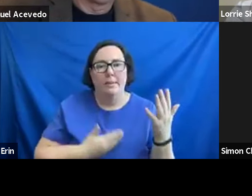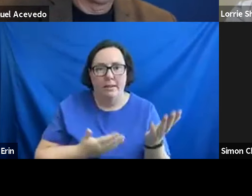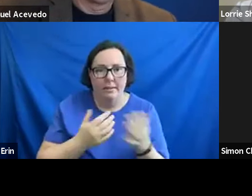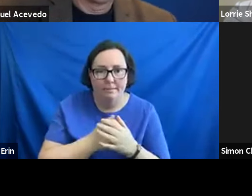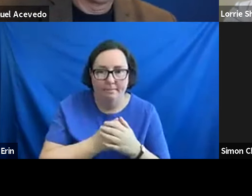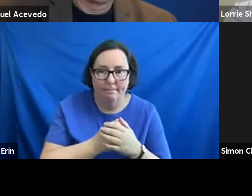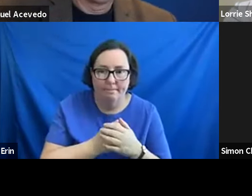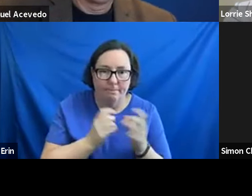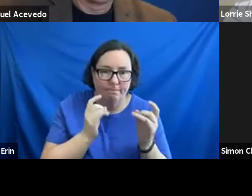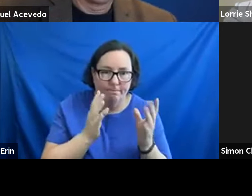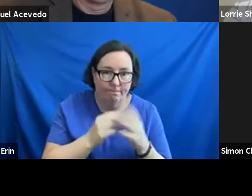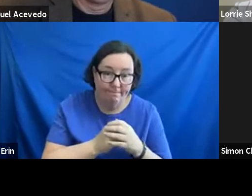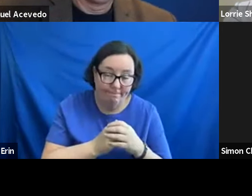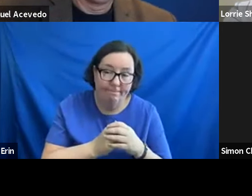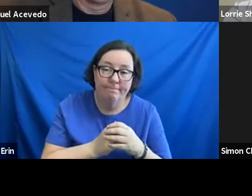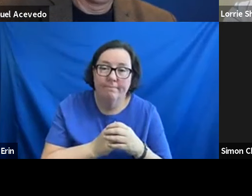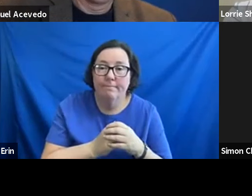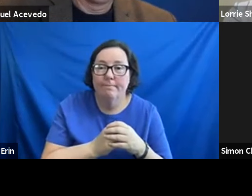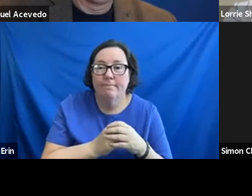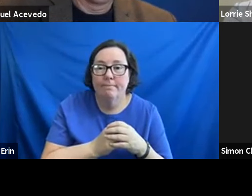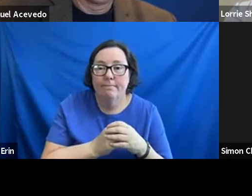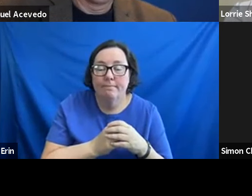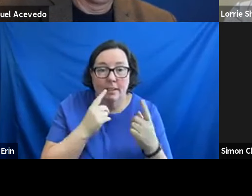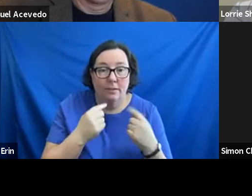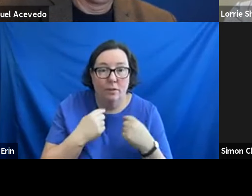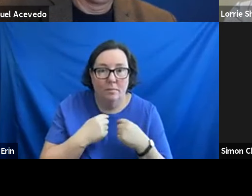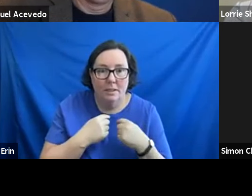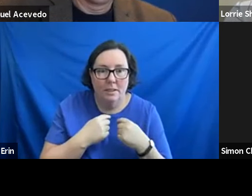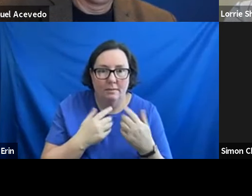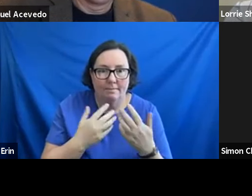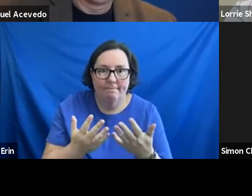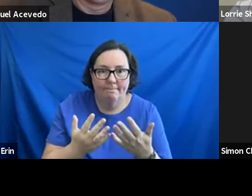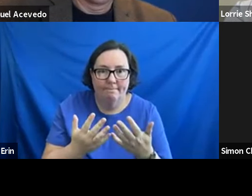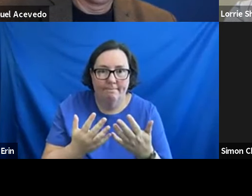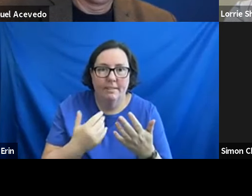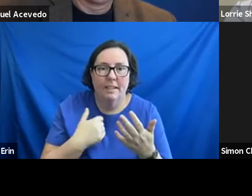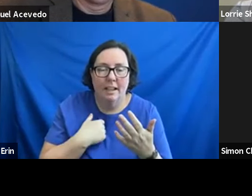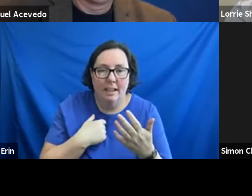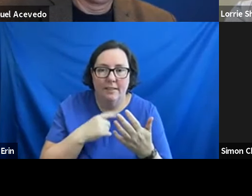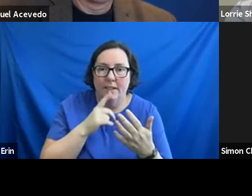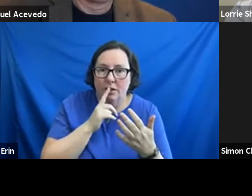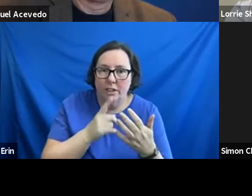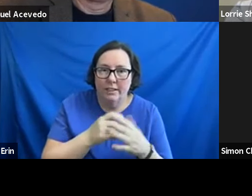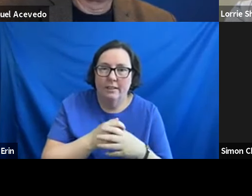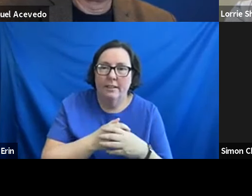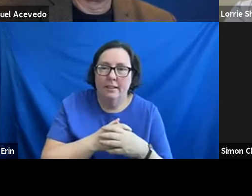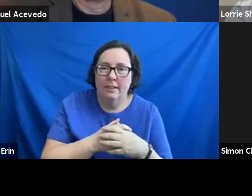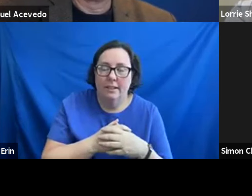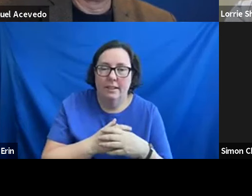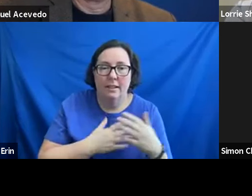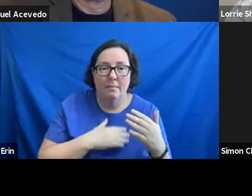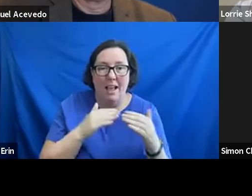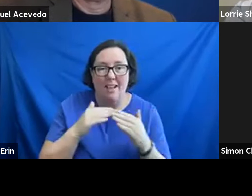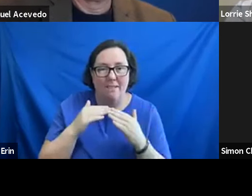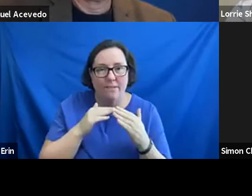be devastated. And so for me, I have a very, my fairness